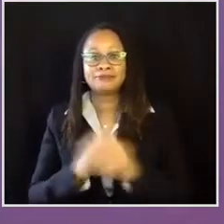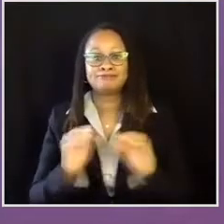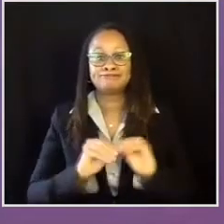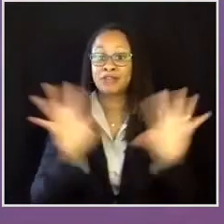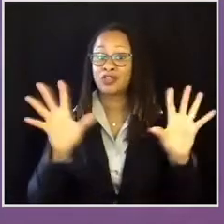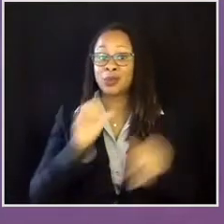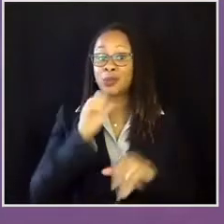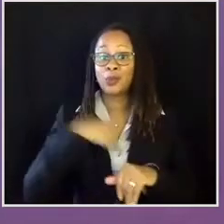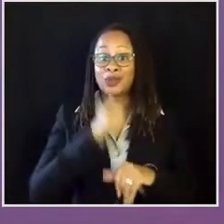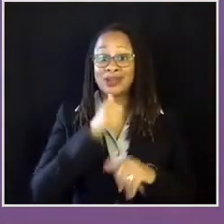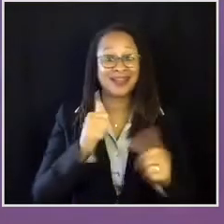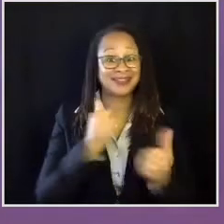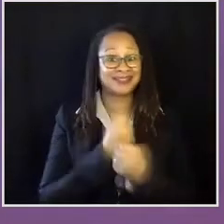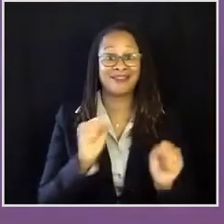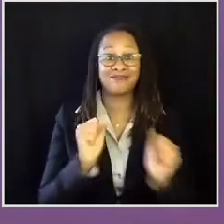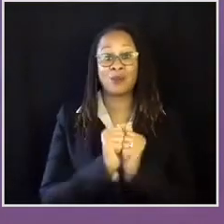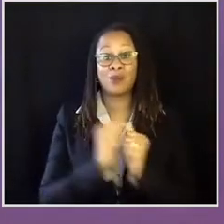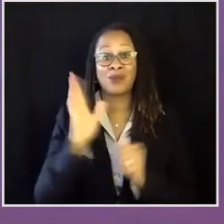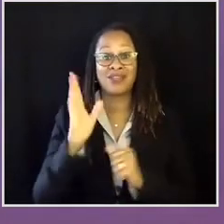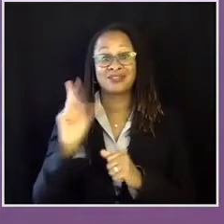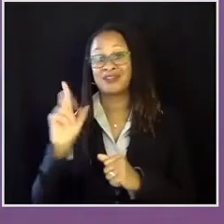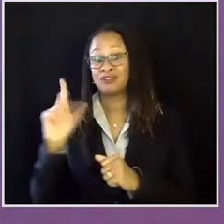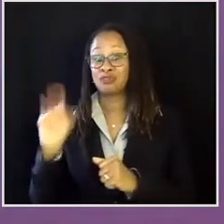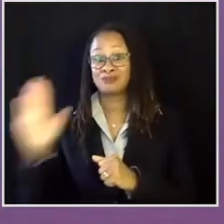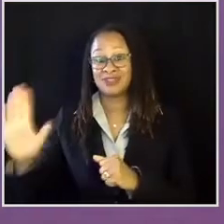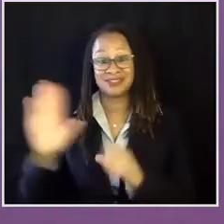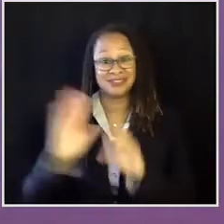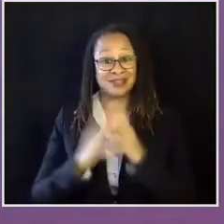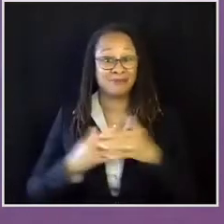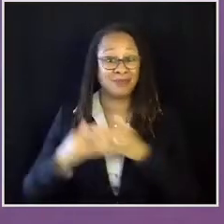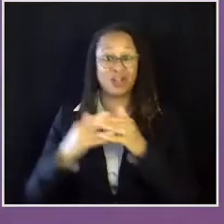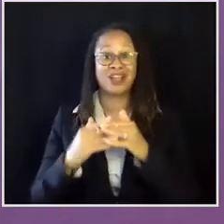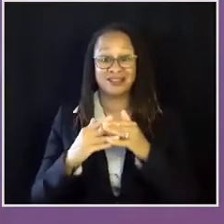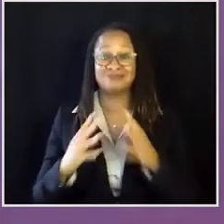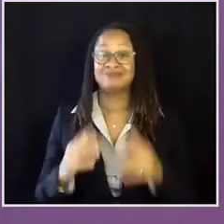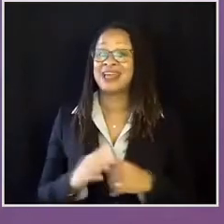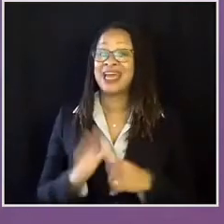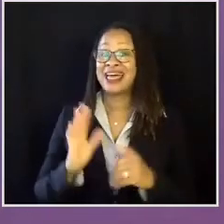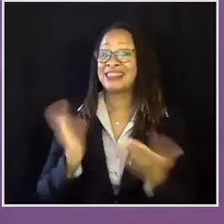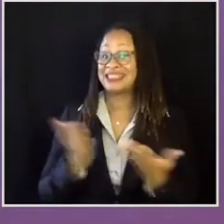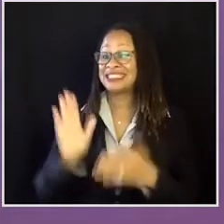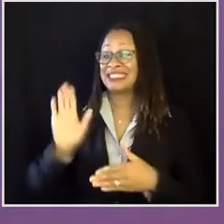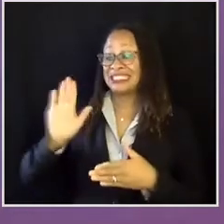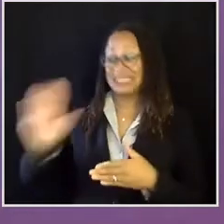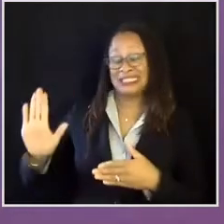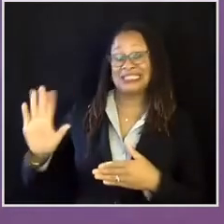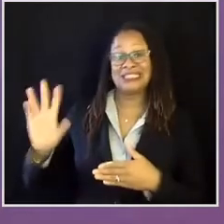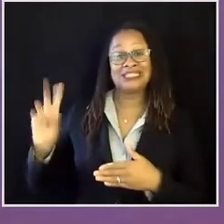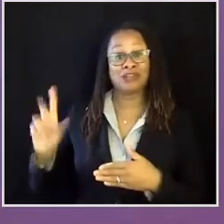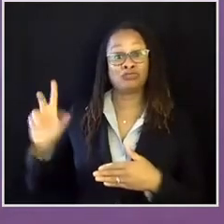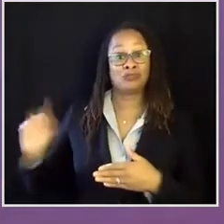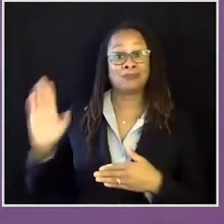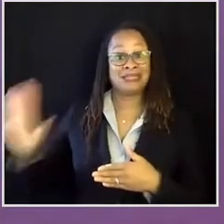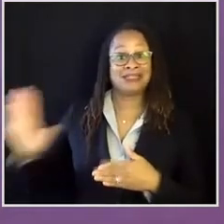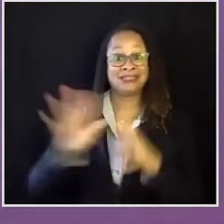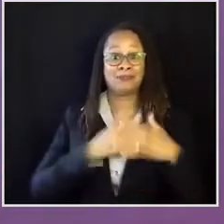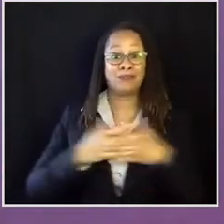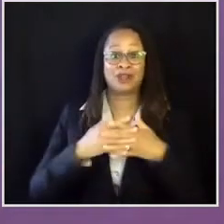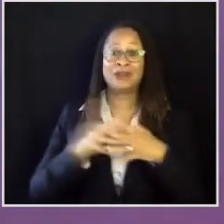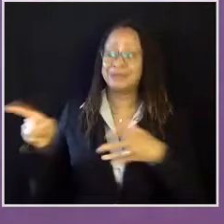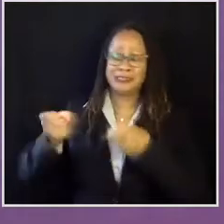safe in Donald Trump's America. This is Donald Trump's America. He's in charge. What he doesn't